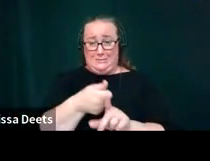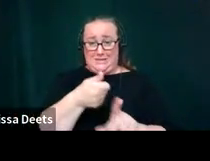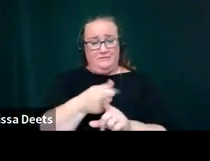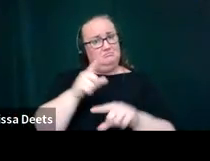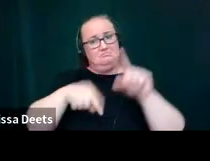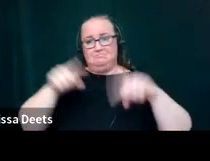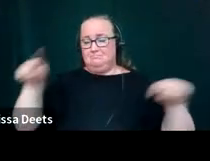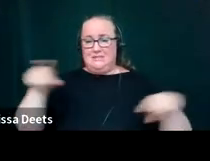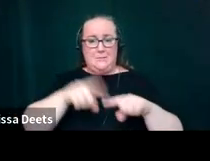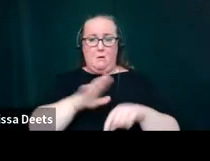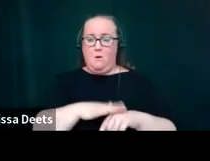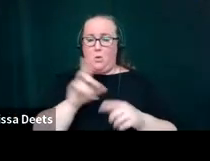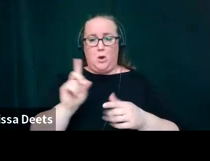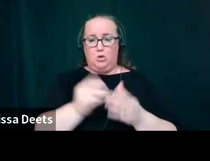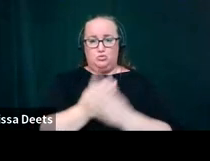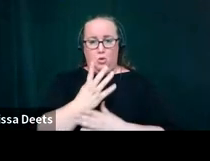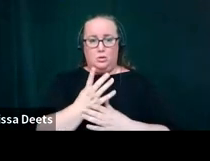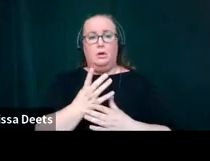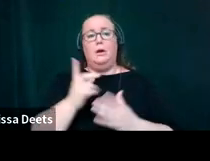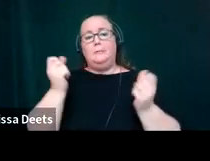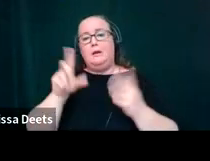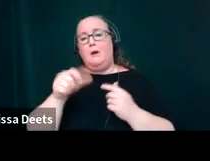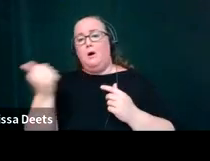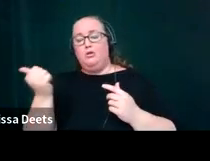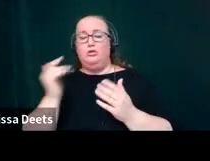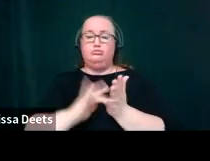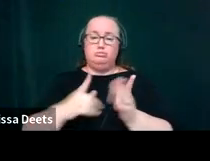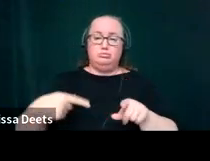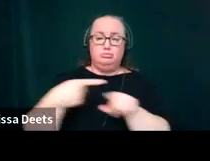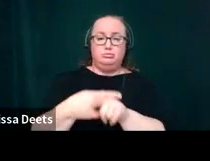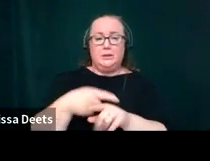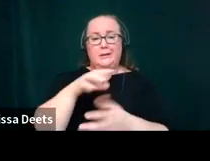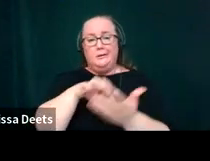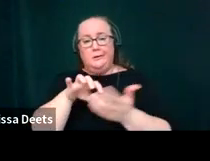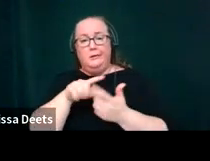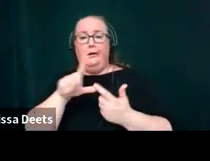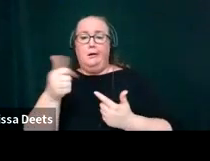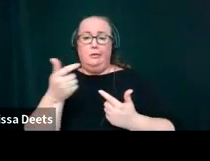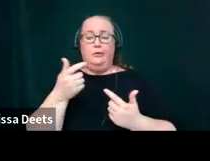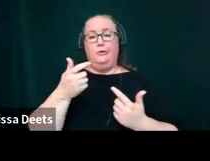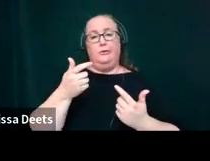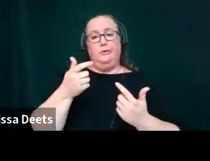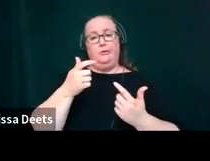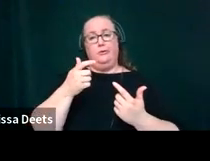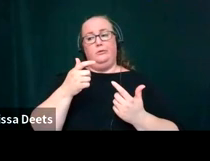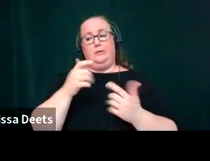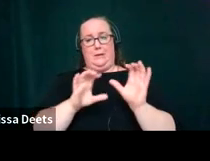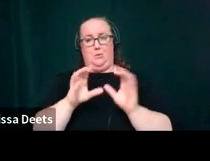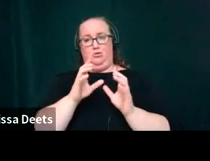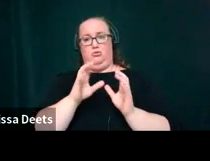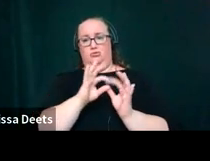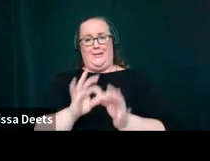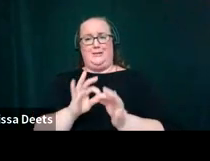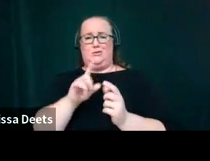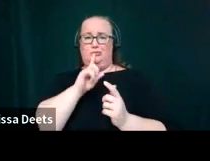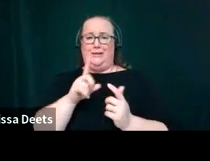numerous drug-drug interactions, drug-vehicle interactions, teratogenicity, carcinogenicity, and penetration into breast milk. All these things are just